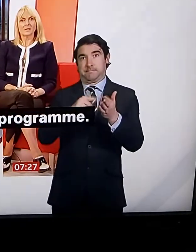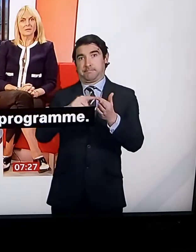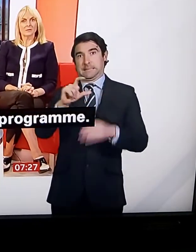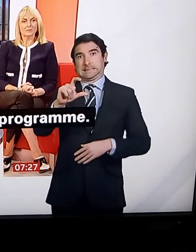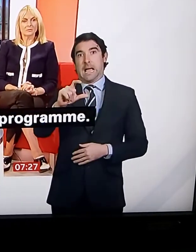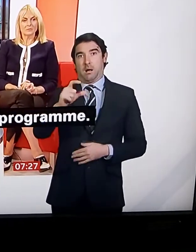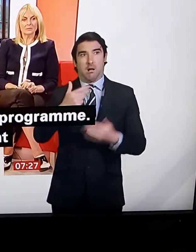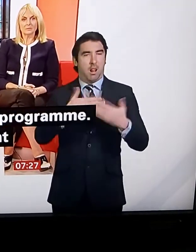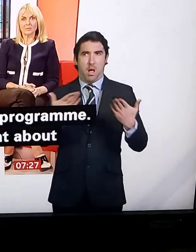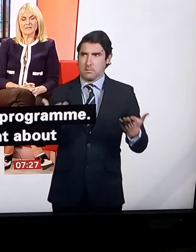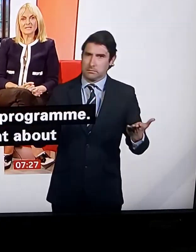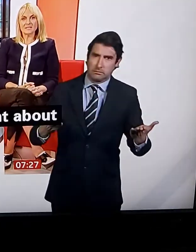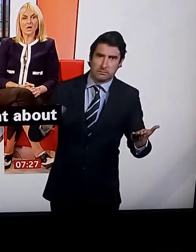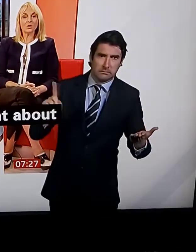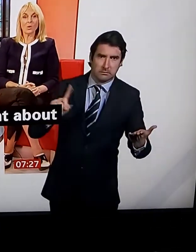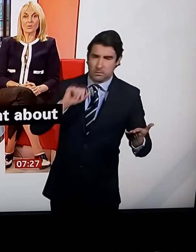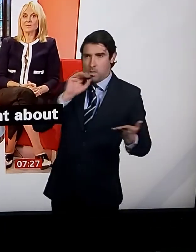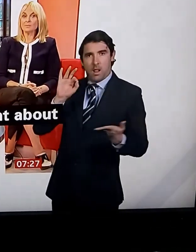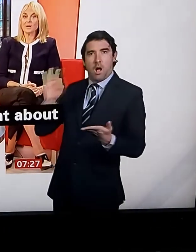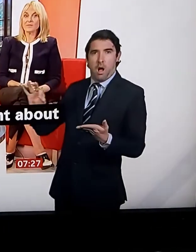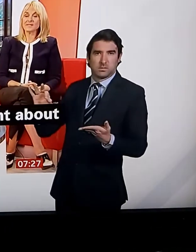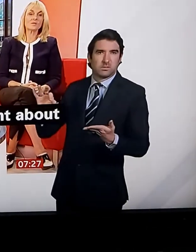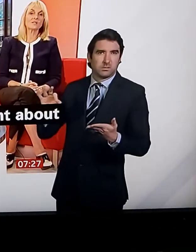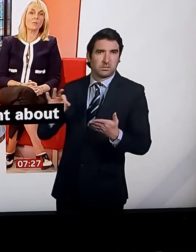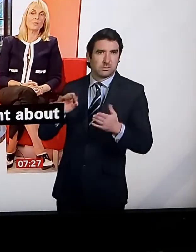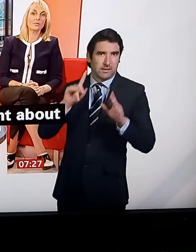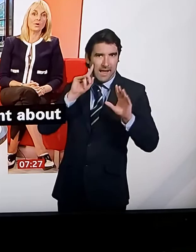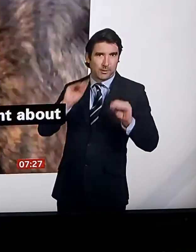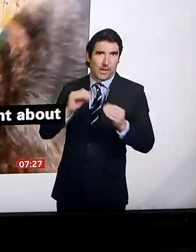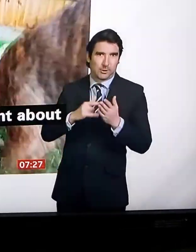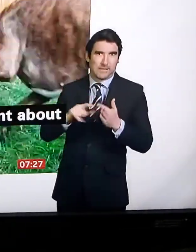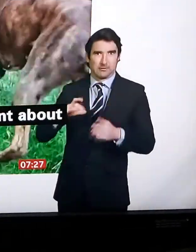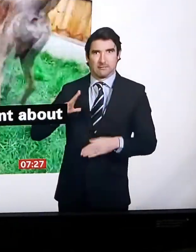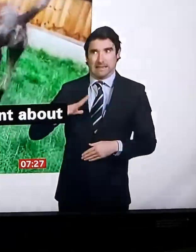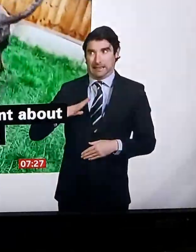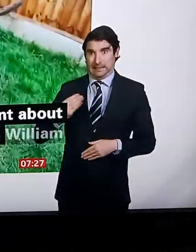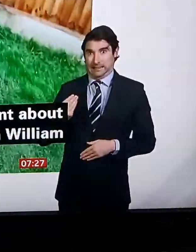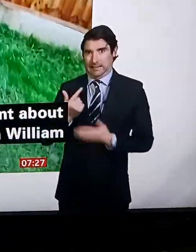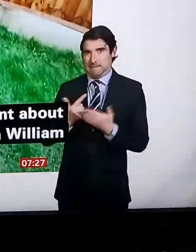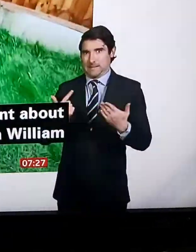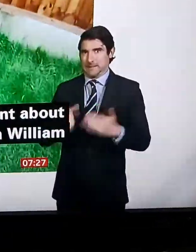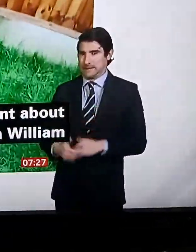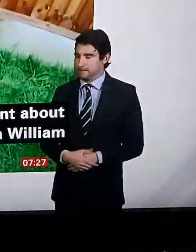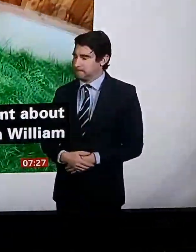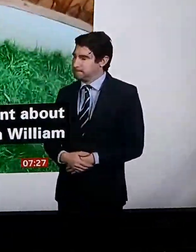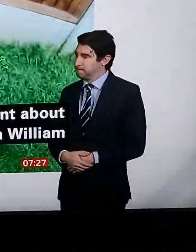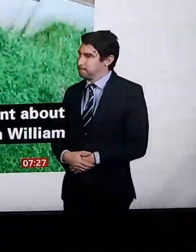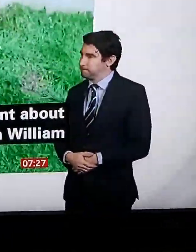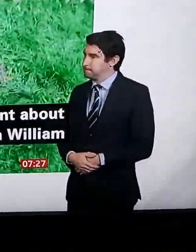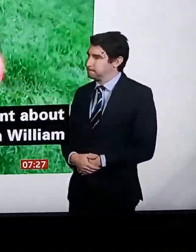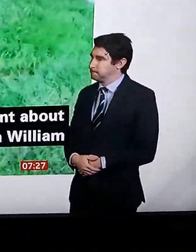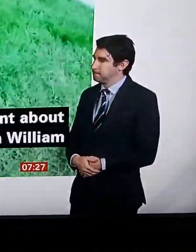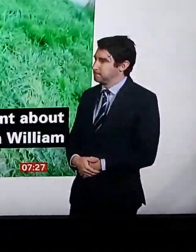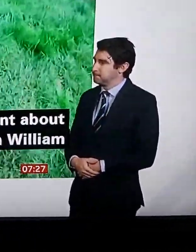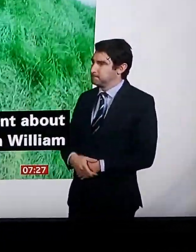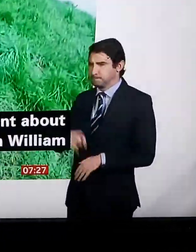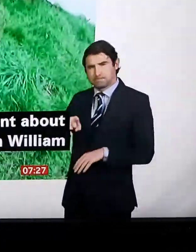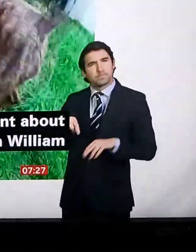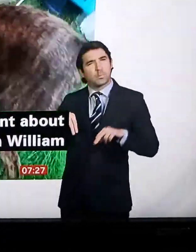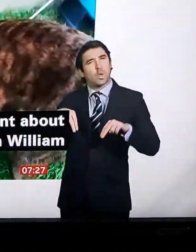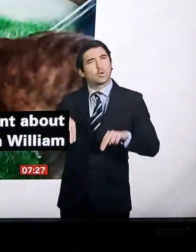something we'll ask Gavin Williamson about. We will indeed. You are watching Breakfast, still to come on the programme. Do you trust your dog walker? We'll hear from a couple calling